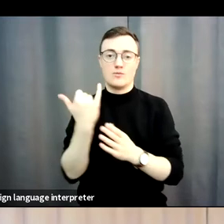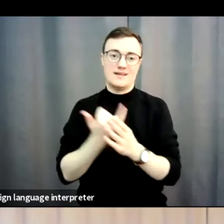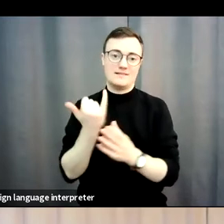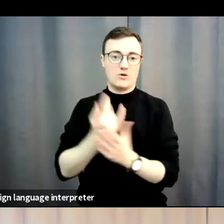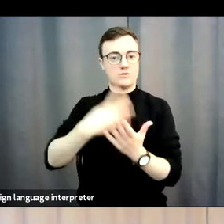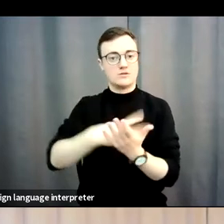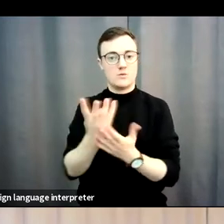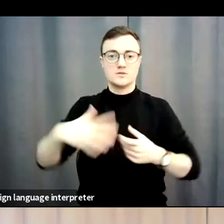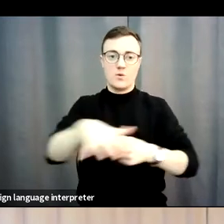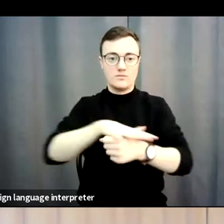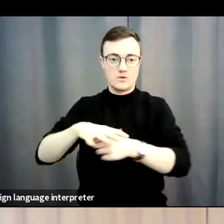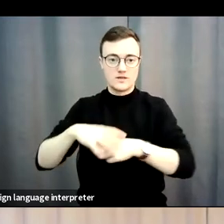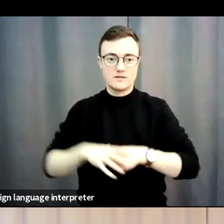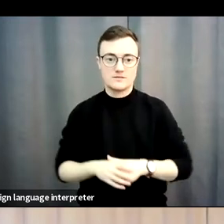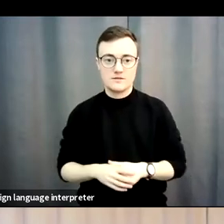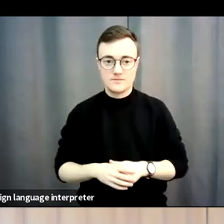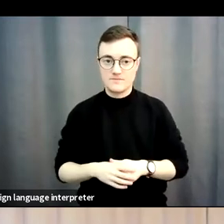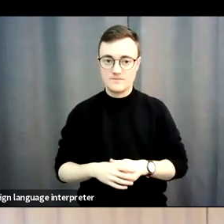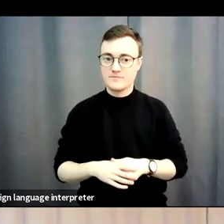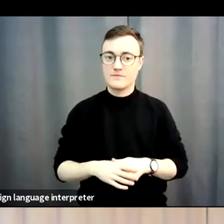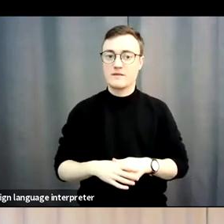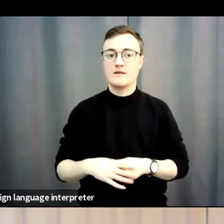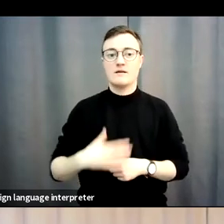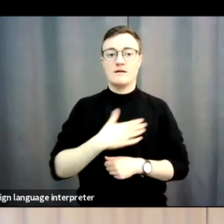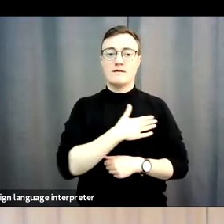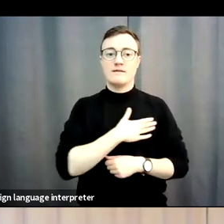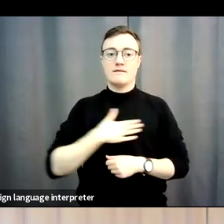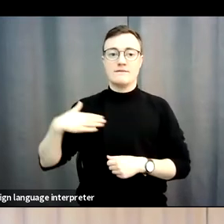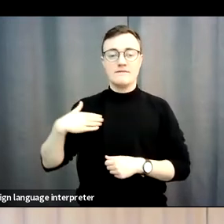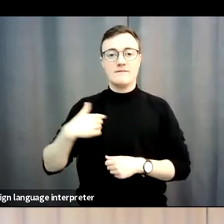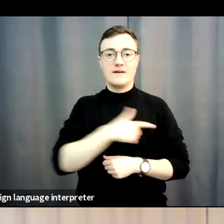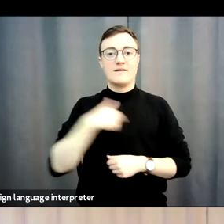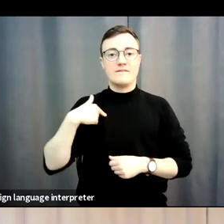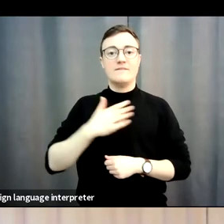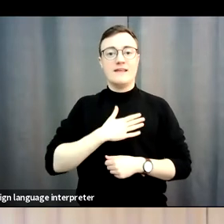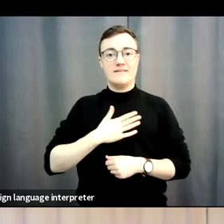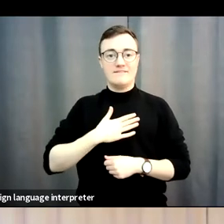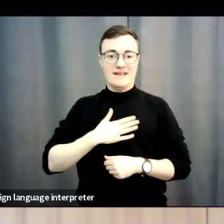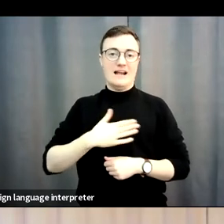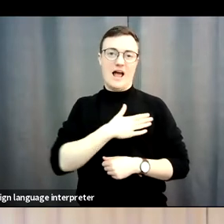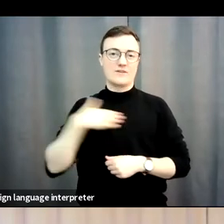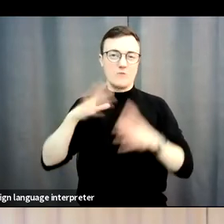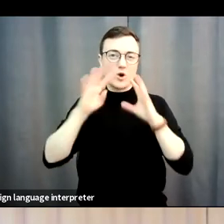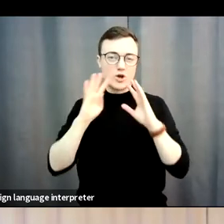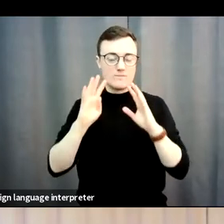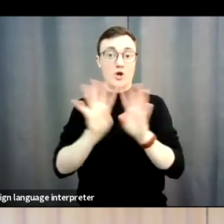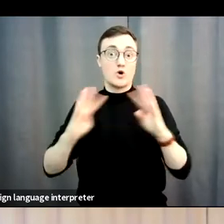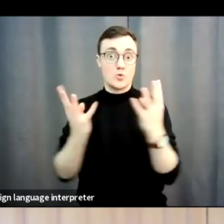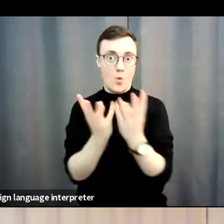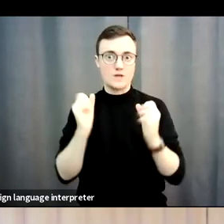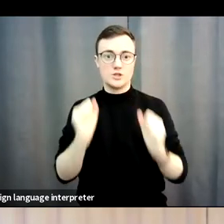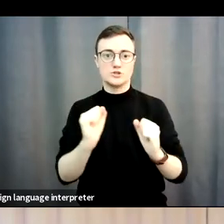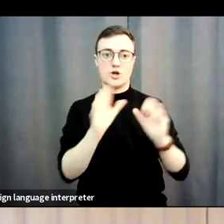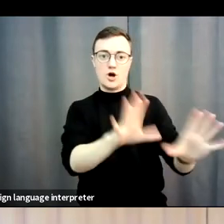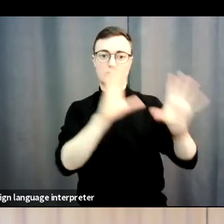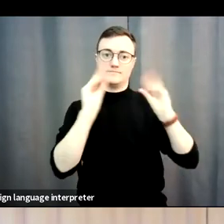We have worked to generally strengthening the child and youth perspective in the Nordic Council of Ministers cooperation on disability. We have